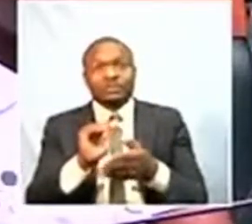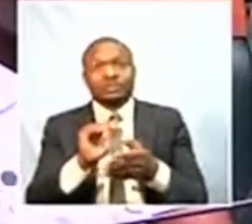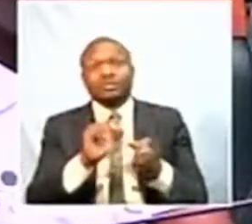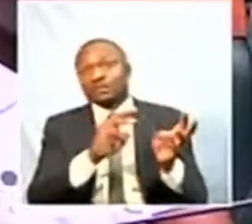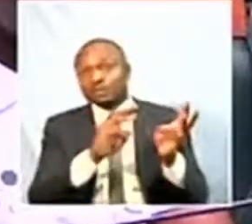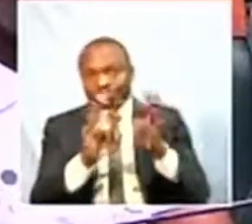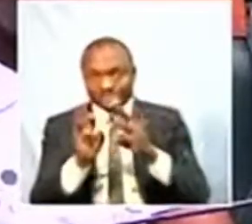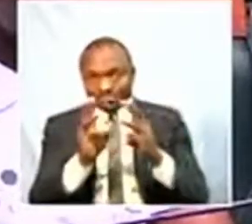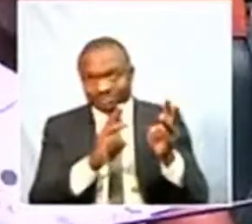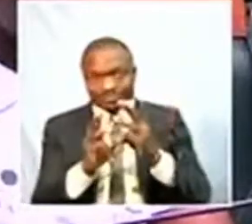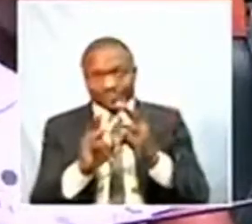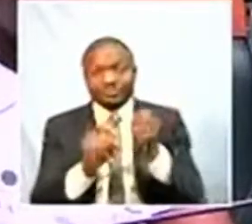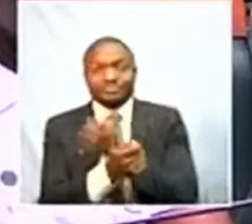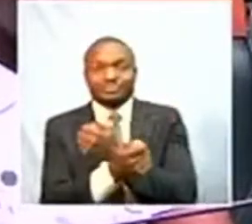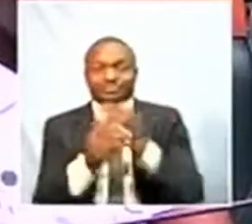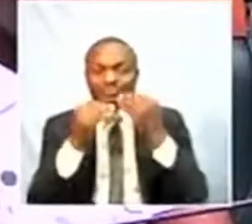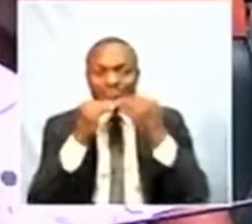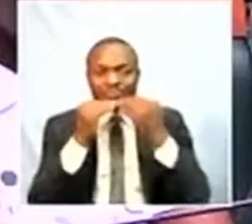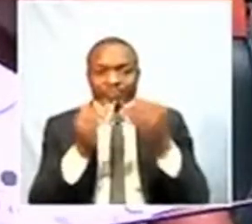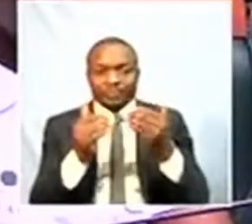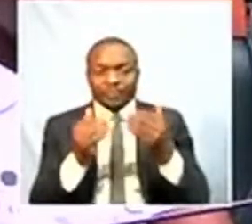Madam.